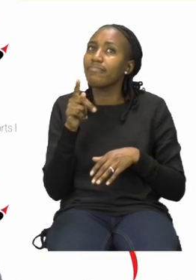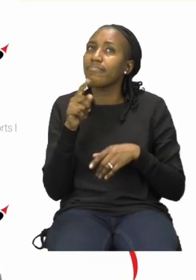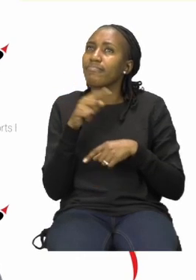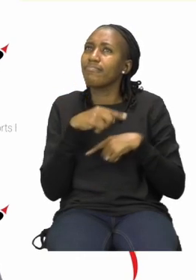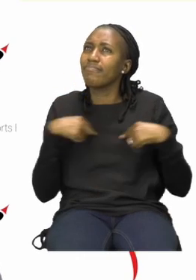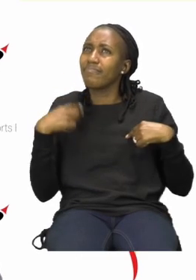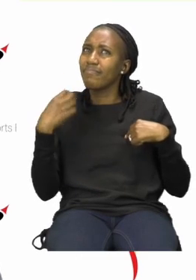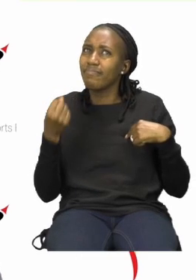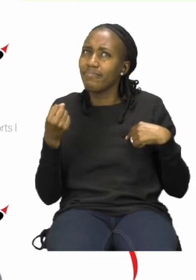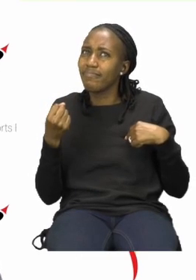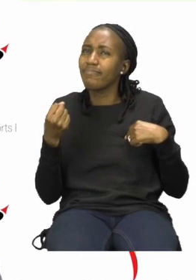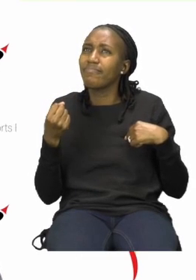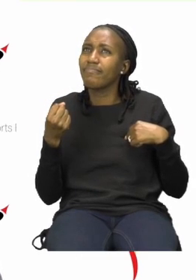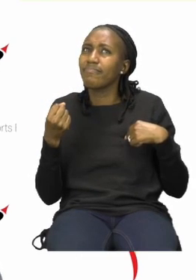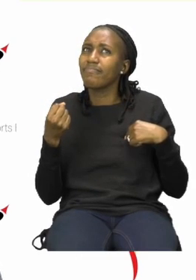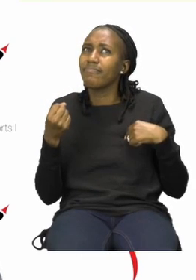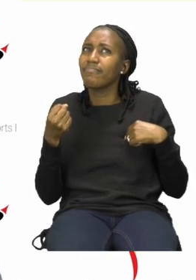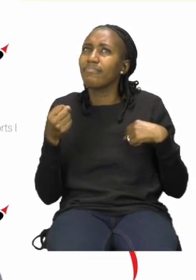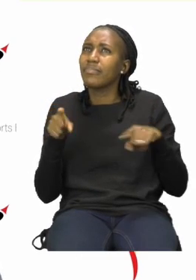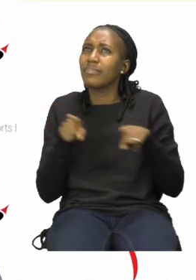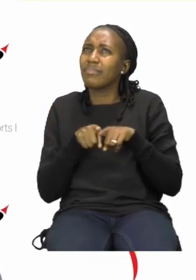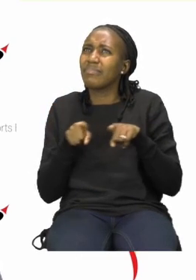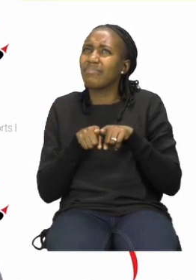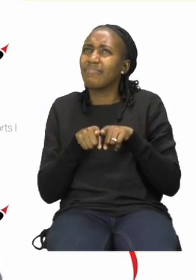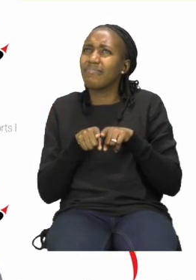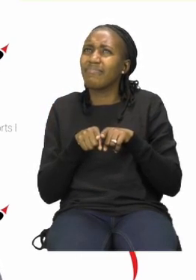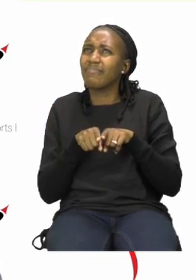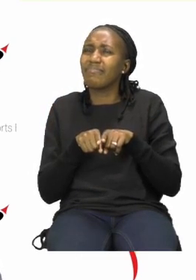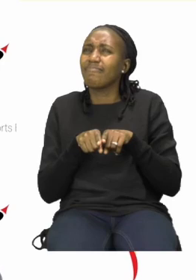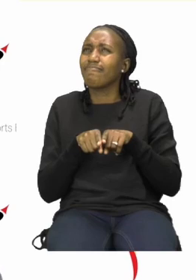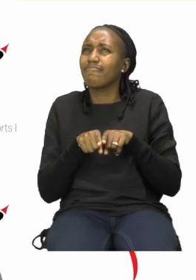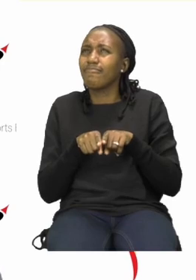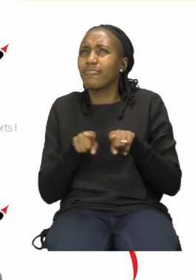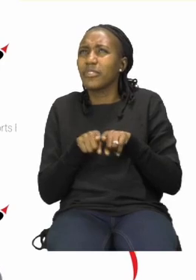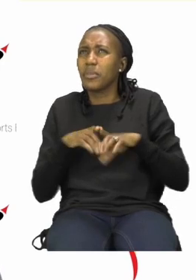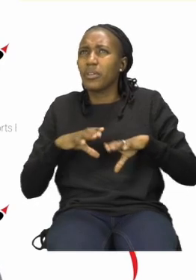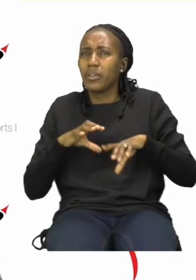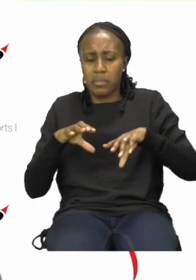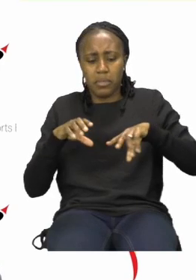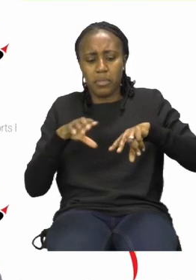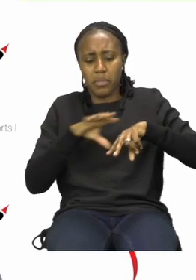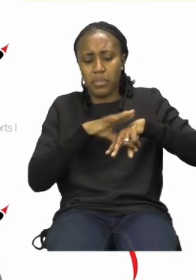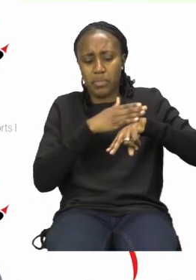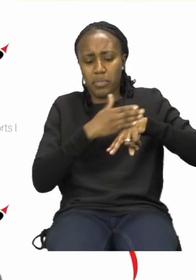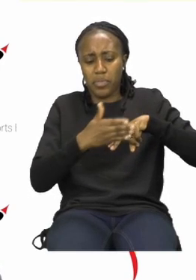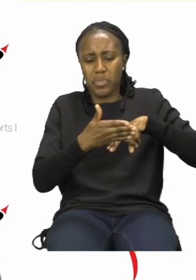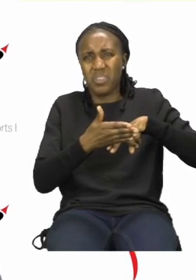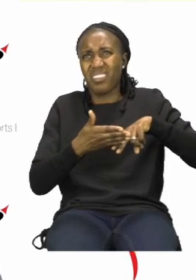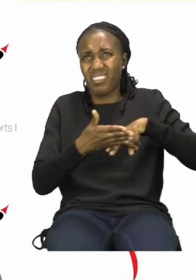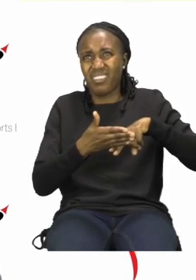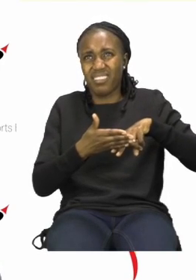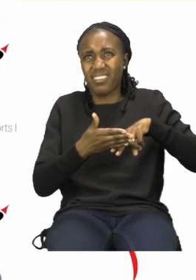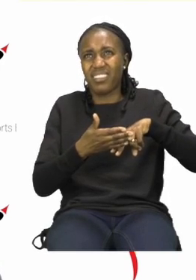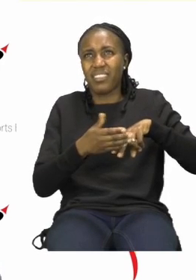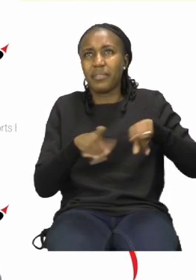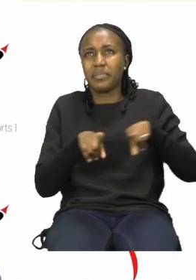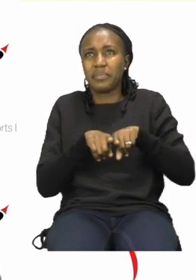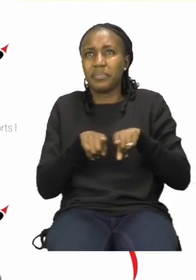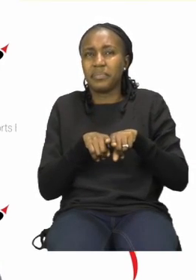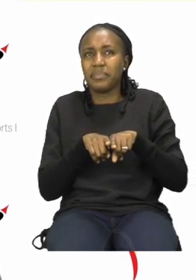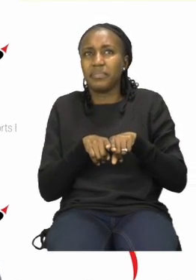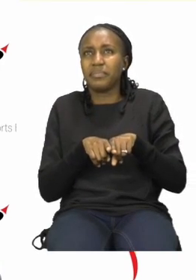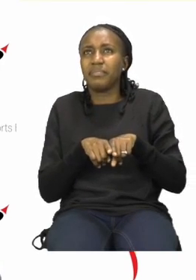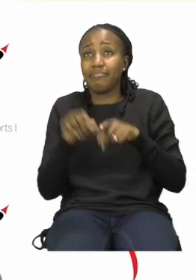the hakama, which is pleated pants, not a skirt, and the kendo gi. Yeah. So this is what they train